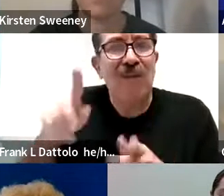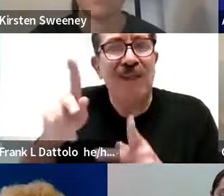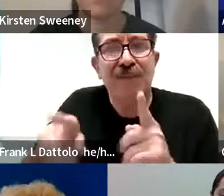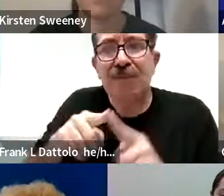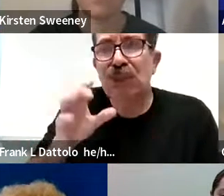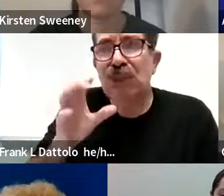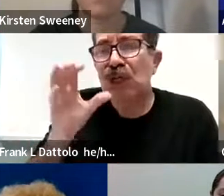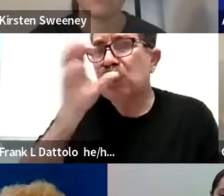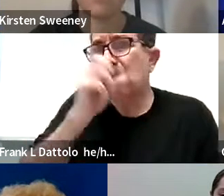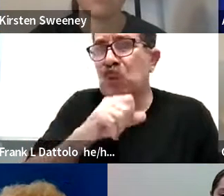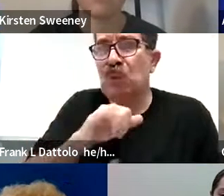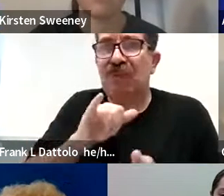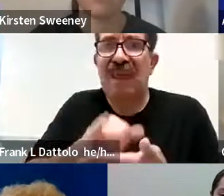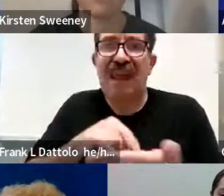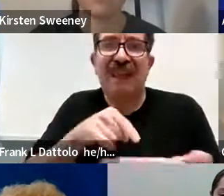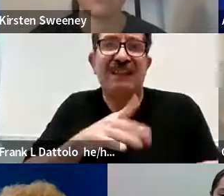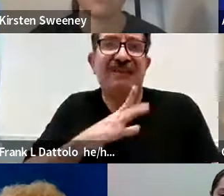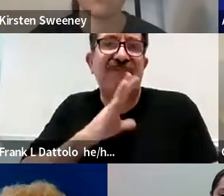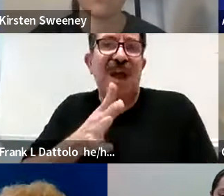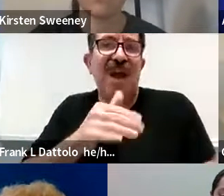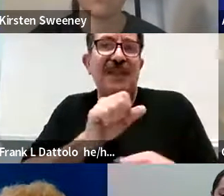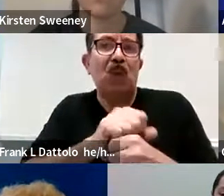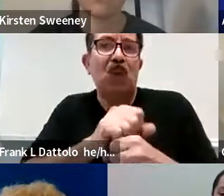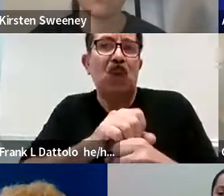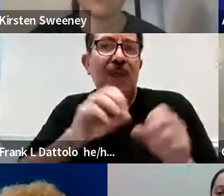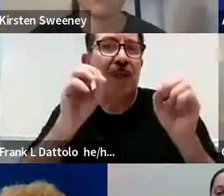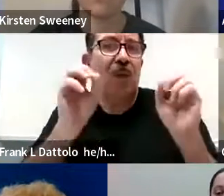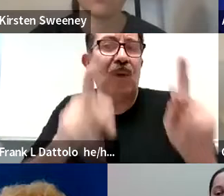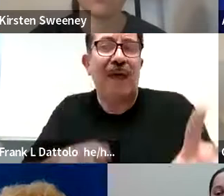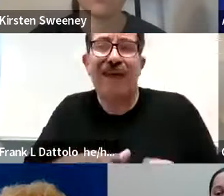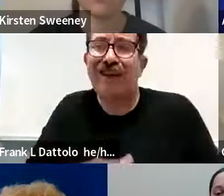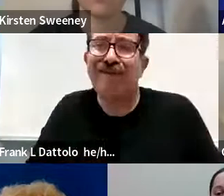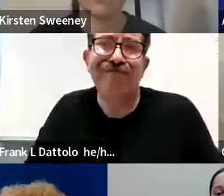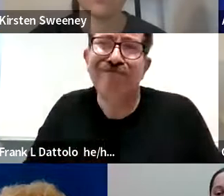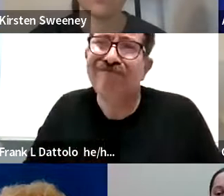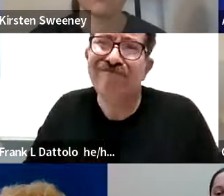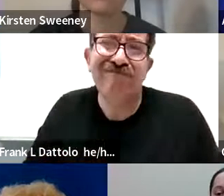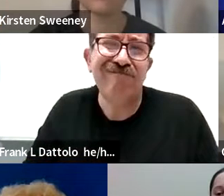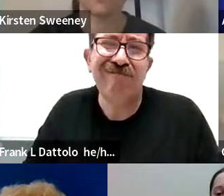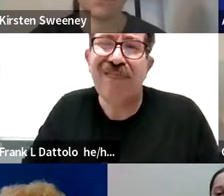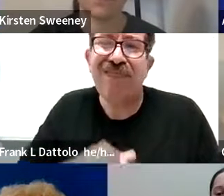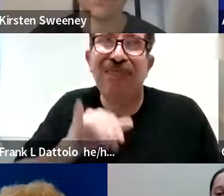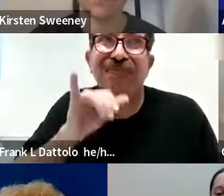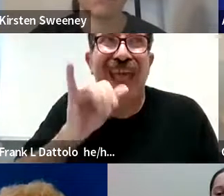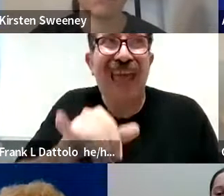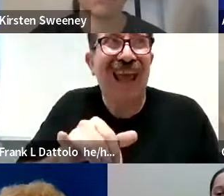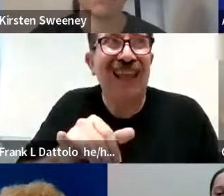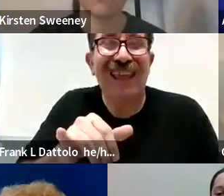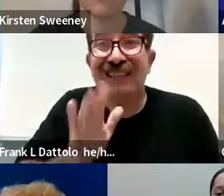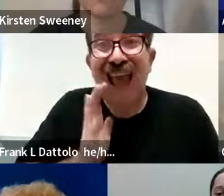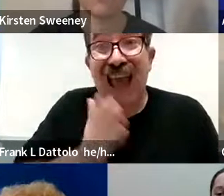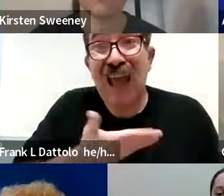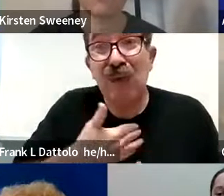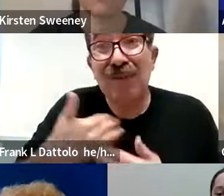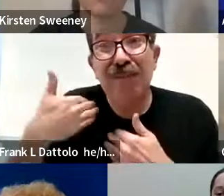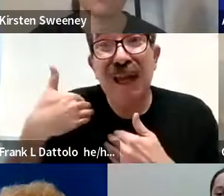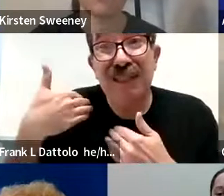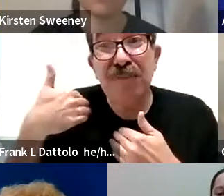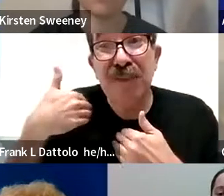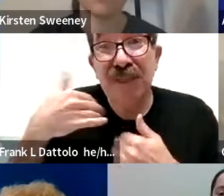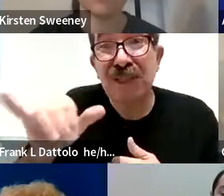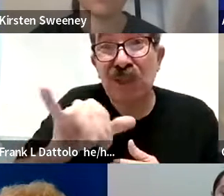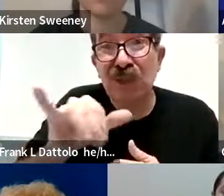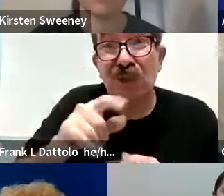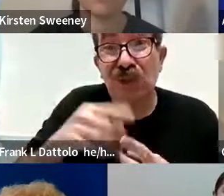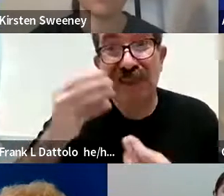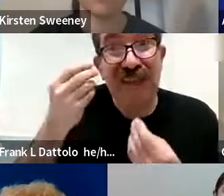It's on them. You can't let people assume everything is fine. The people that work there, they can't assume everything is